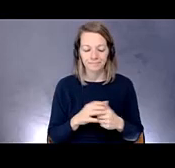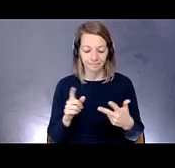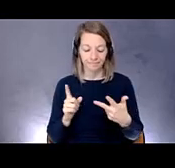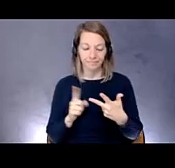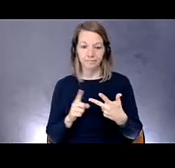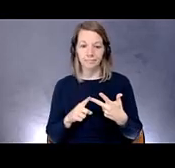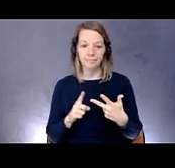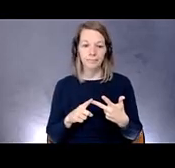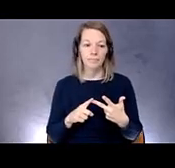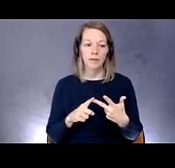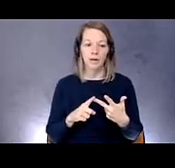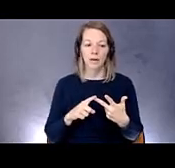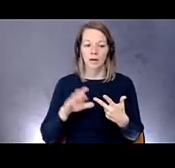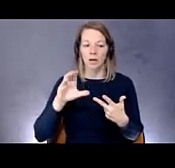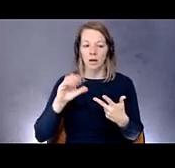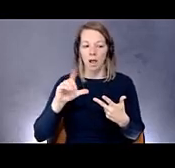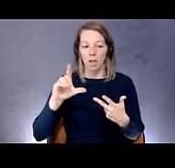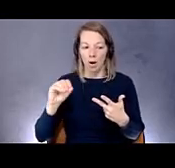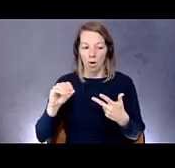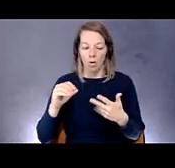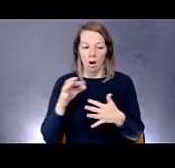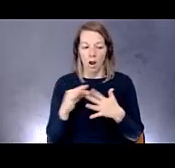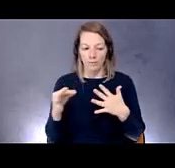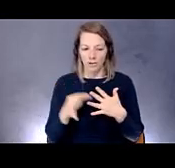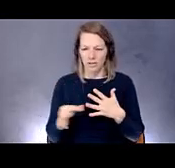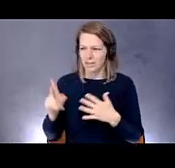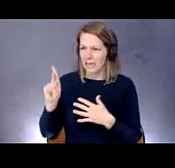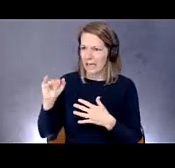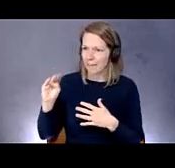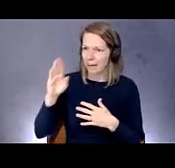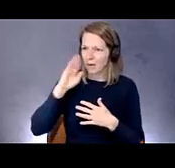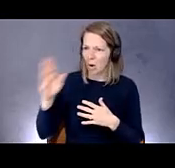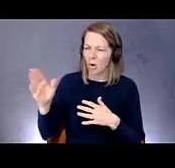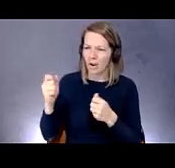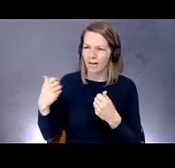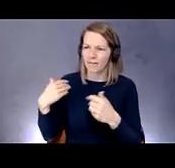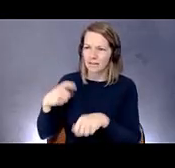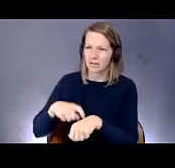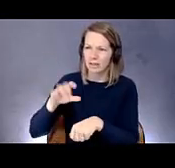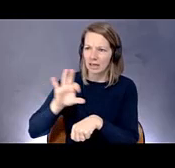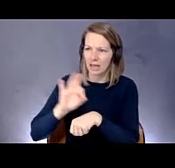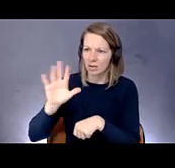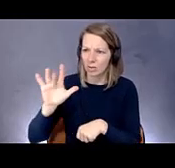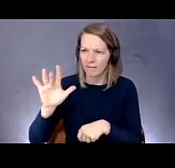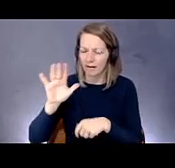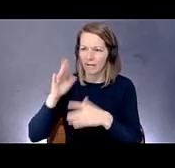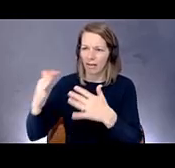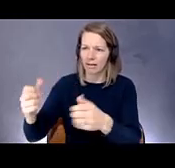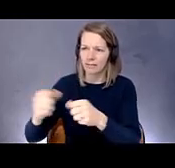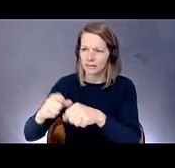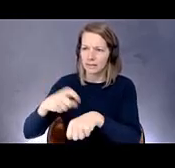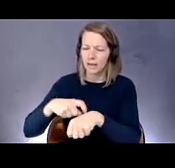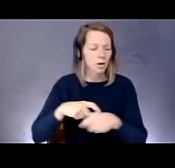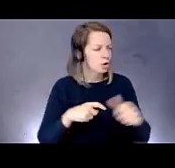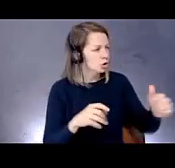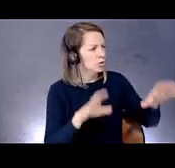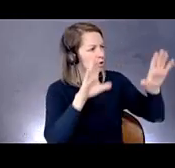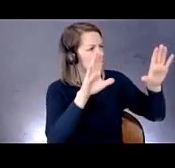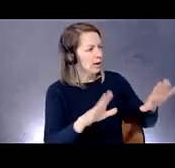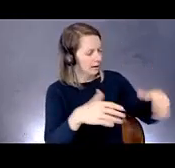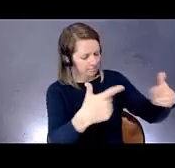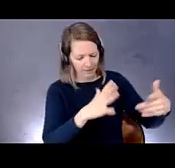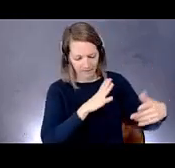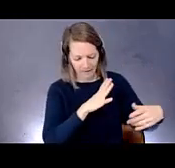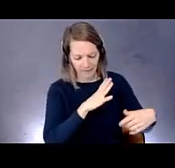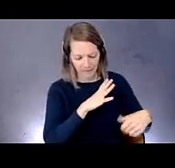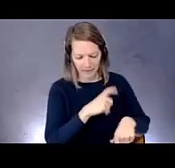piece, the Colorado option, and I know Kim, I'm trying to keep you on time. I know we've got till 9:25, and then you got to get to your next. You're doing great. Do your thing. You're